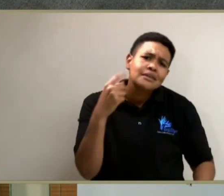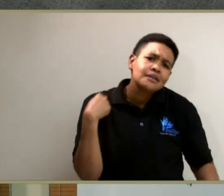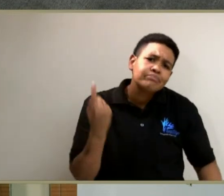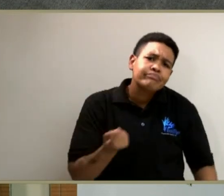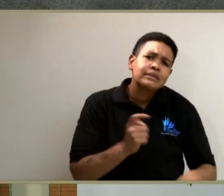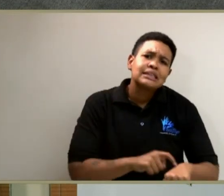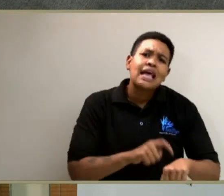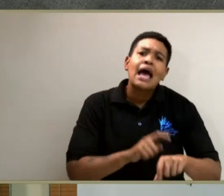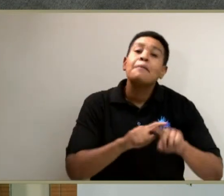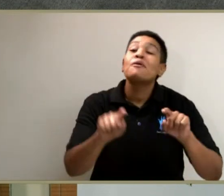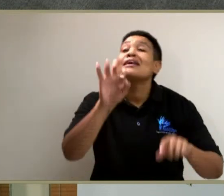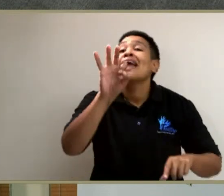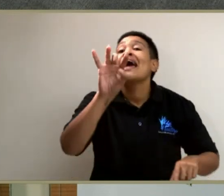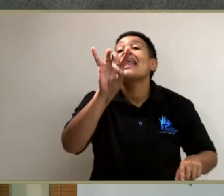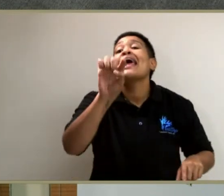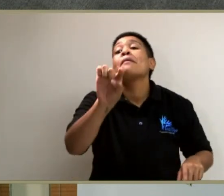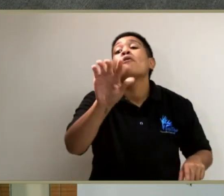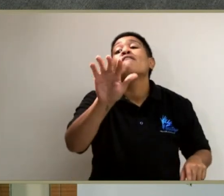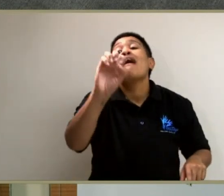But